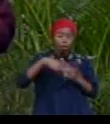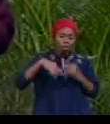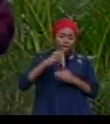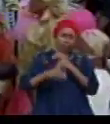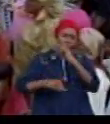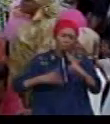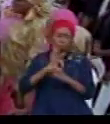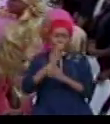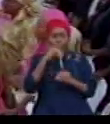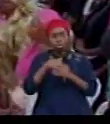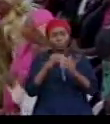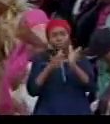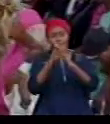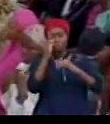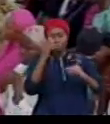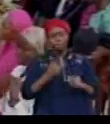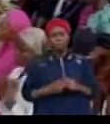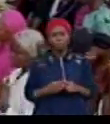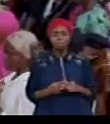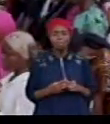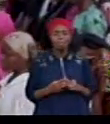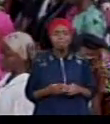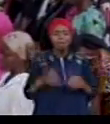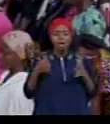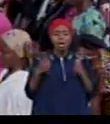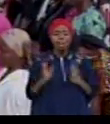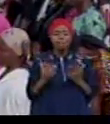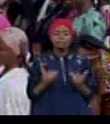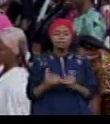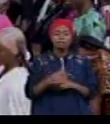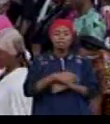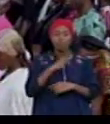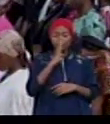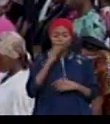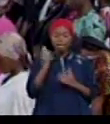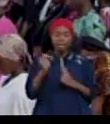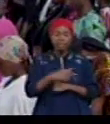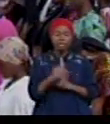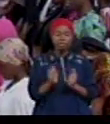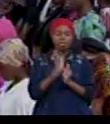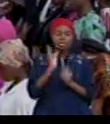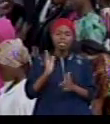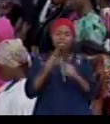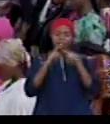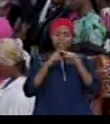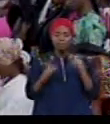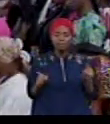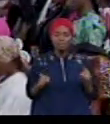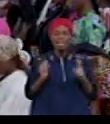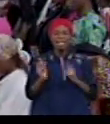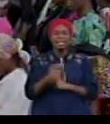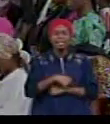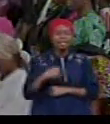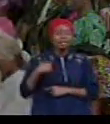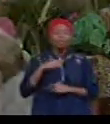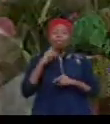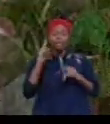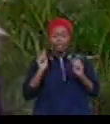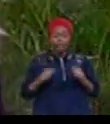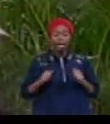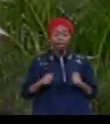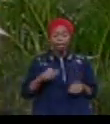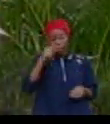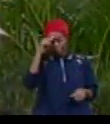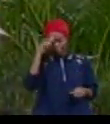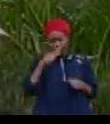Jesus' name, let today be a day with a difference. A day we can remember.